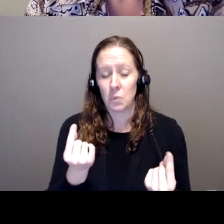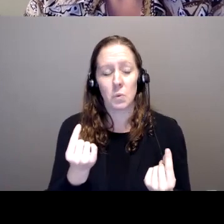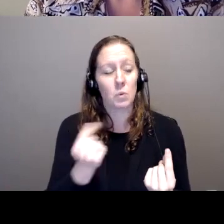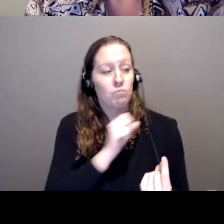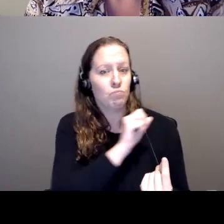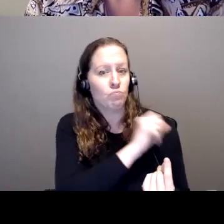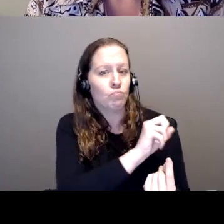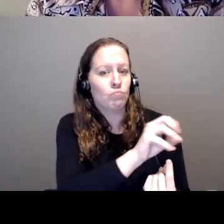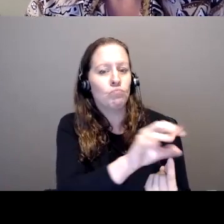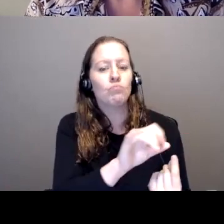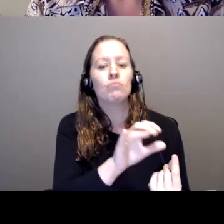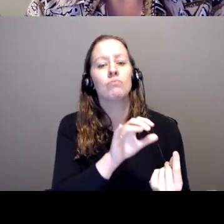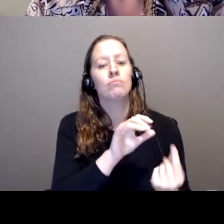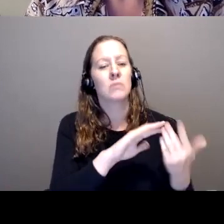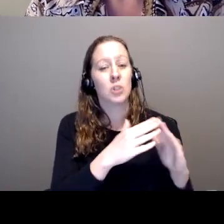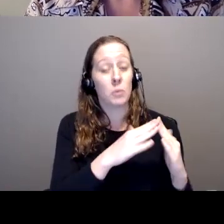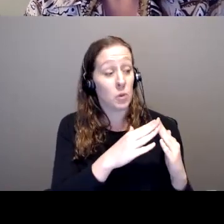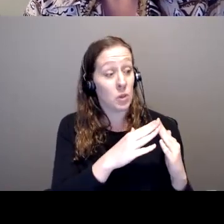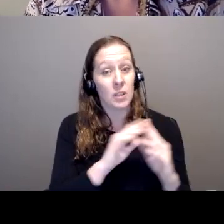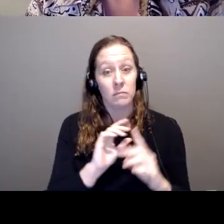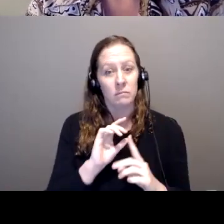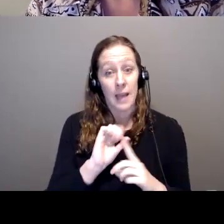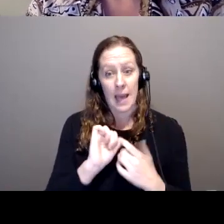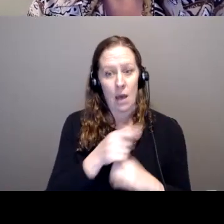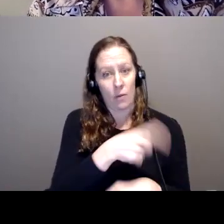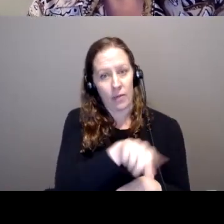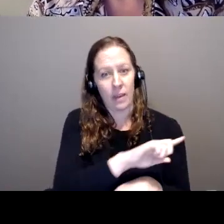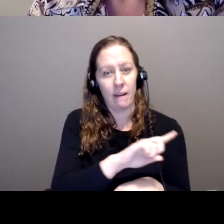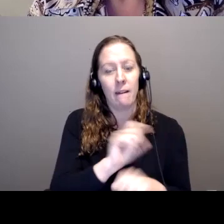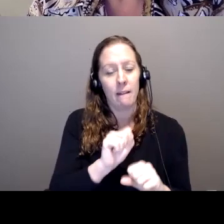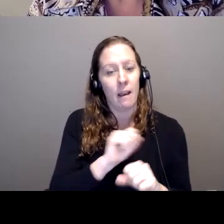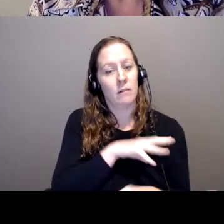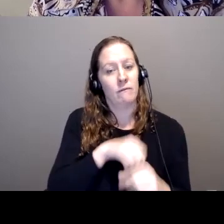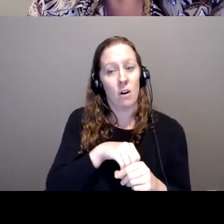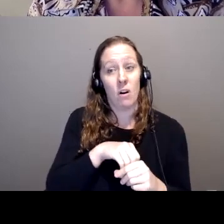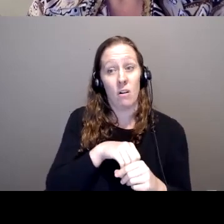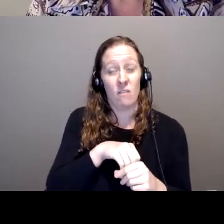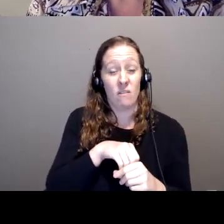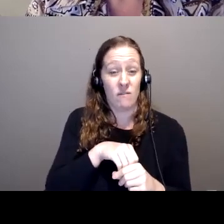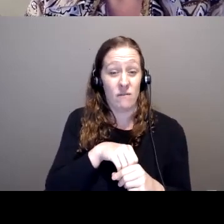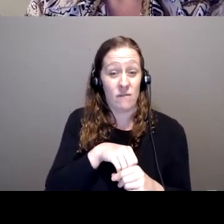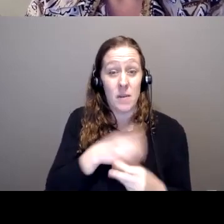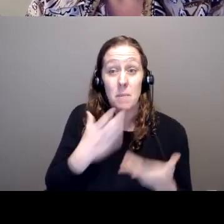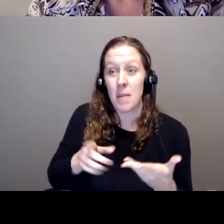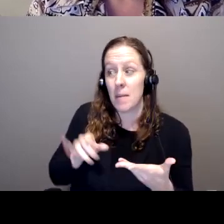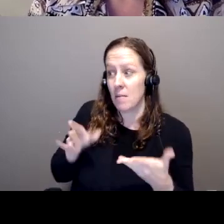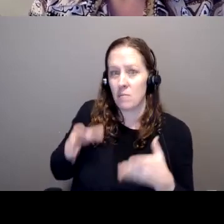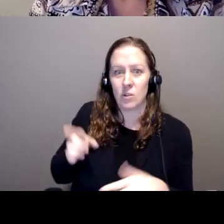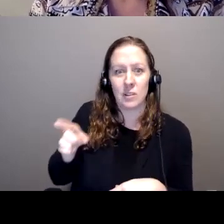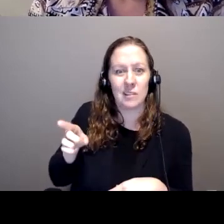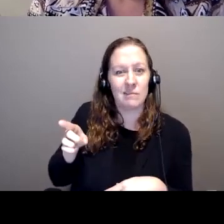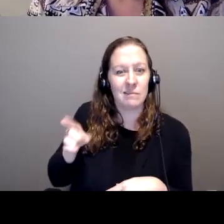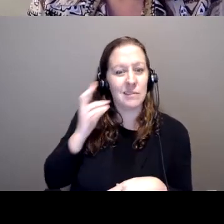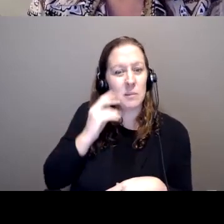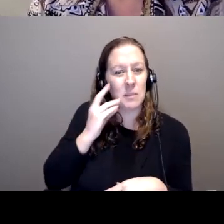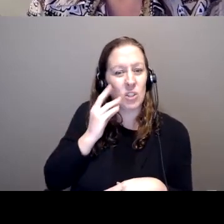situations where they can participate in the process that the older adult may be going through with our